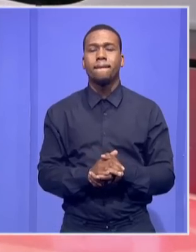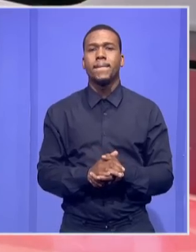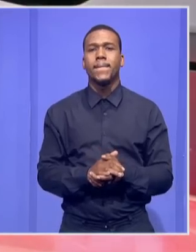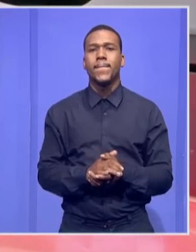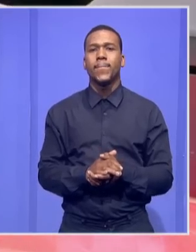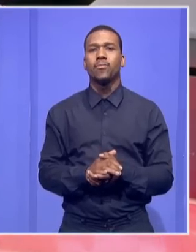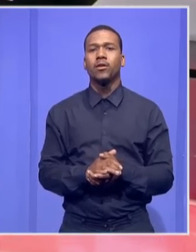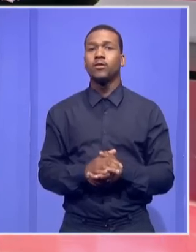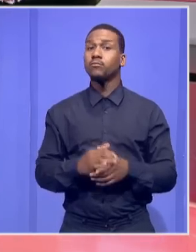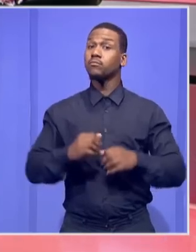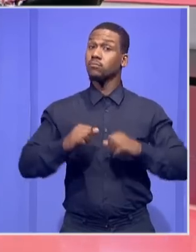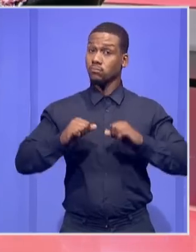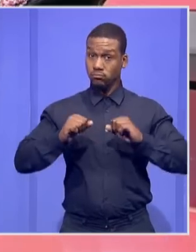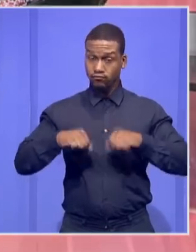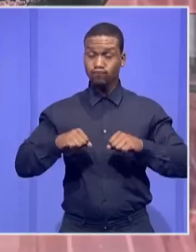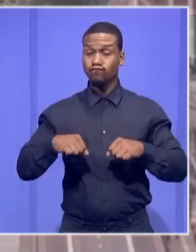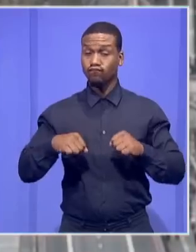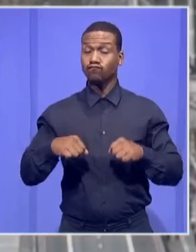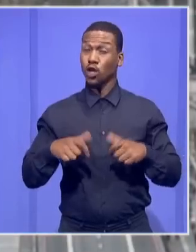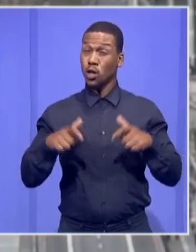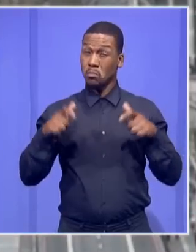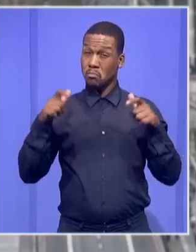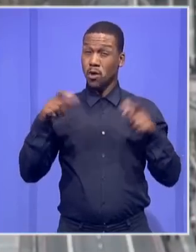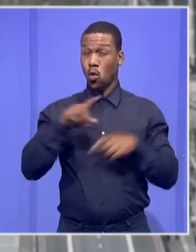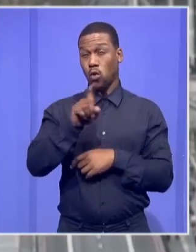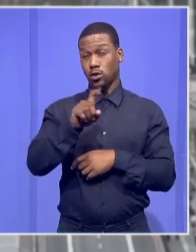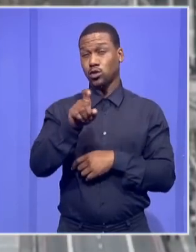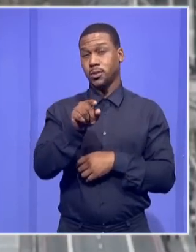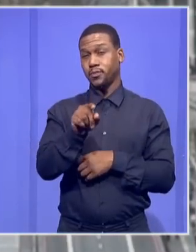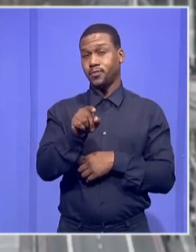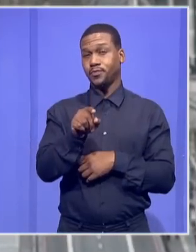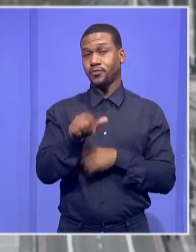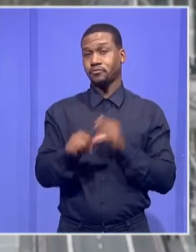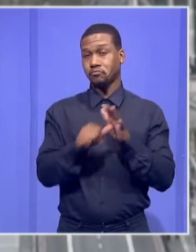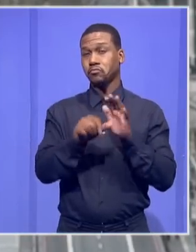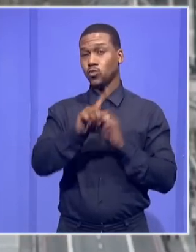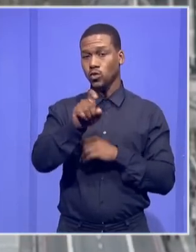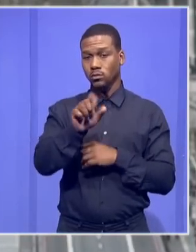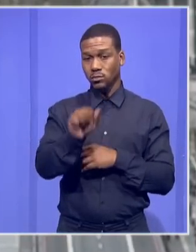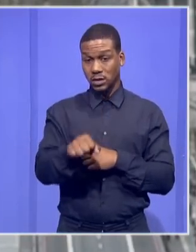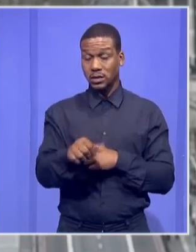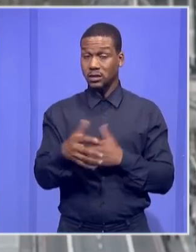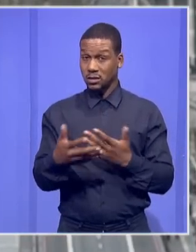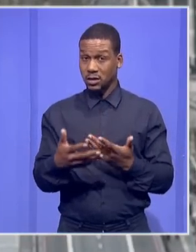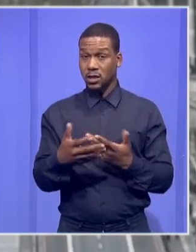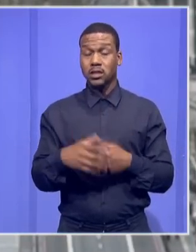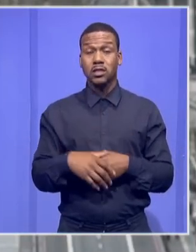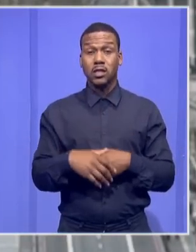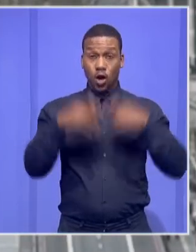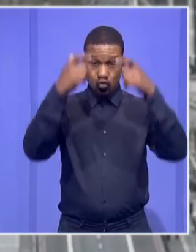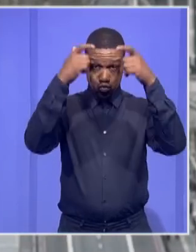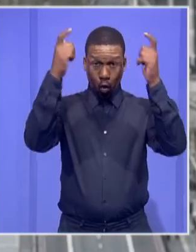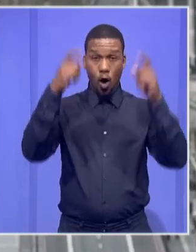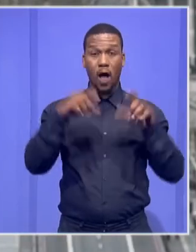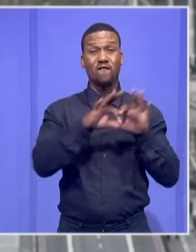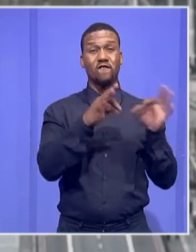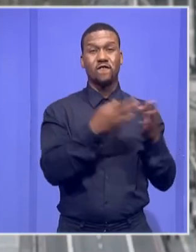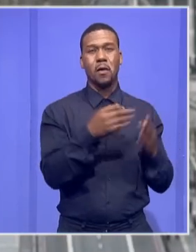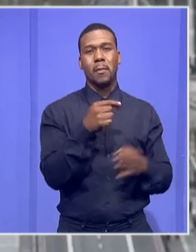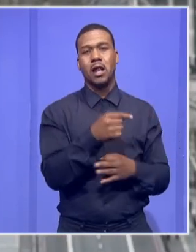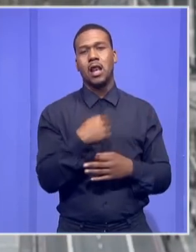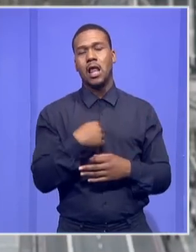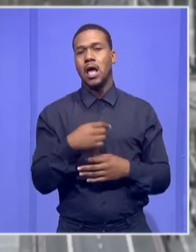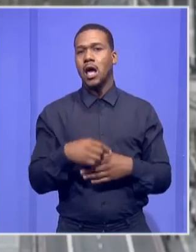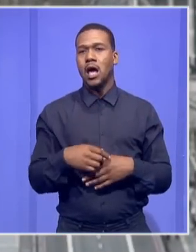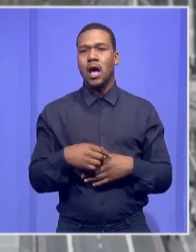Yeah, and that is, of course, the big question. Now, the royal family have not made it public about what this coronation is costing. Partly